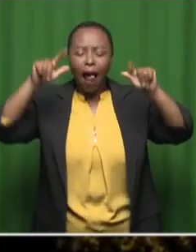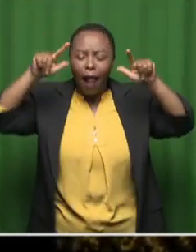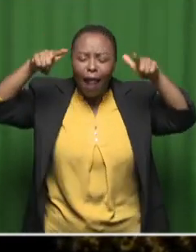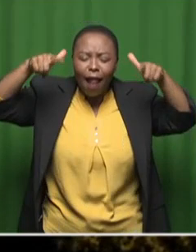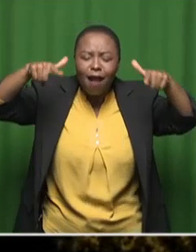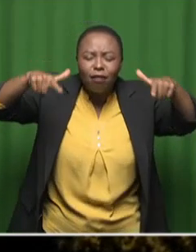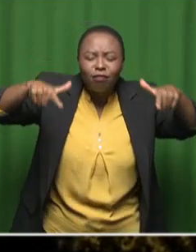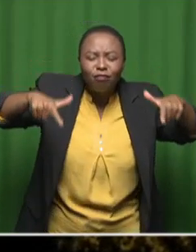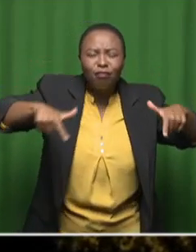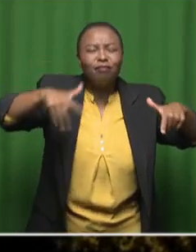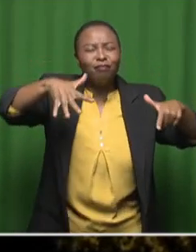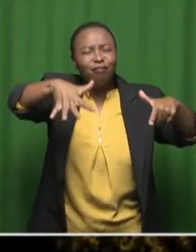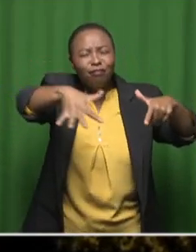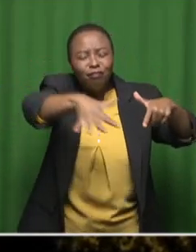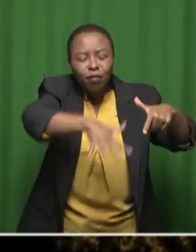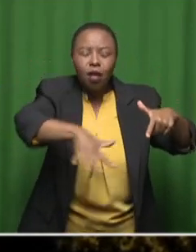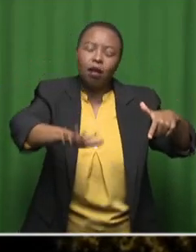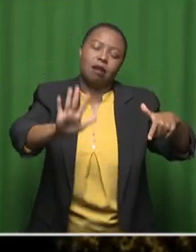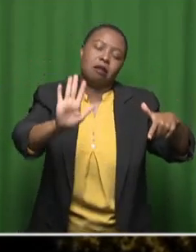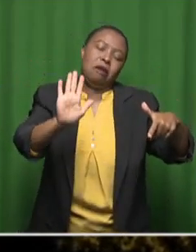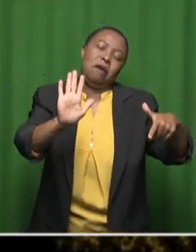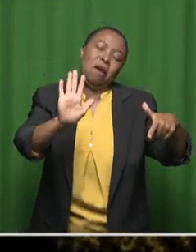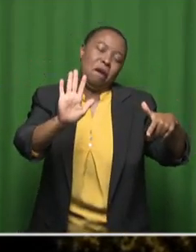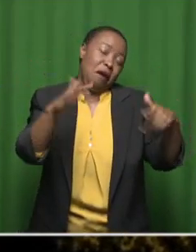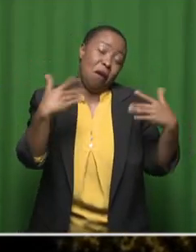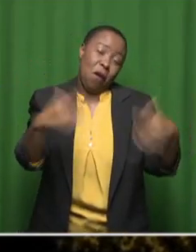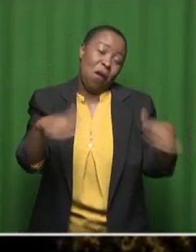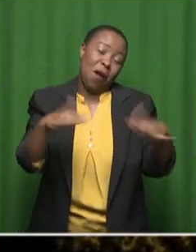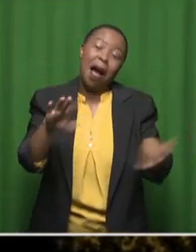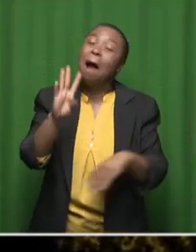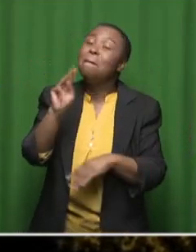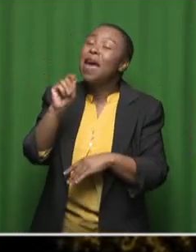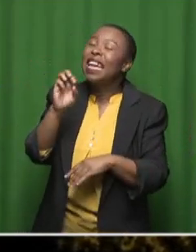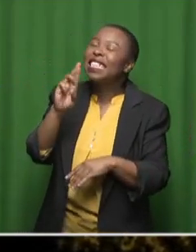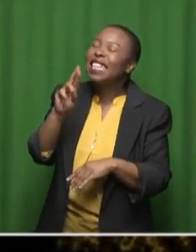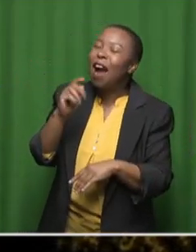Lion's Head and all of those things. Oh, man. Mariska, good morning.